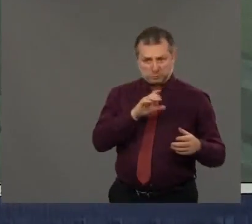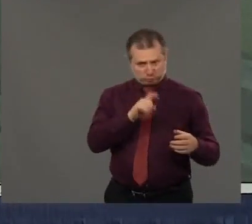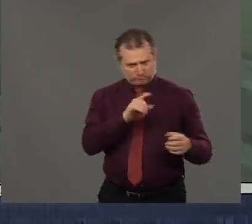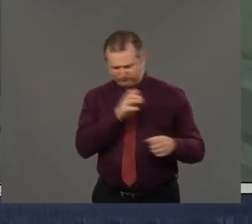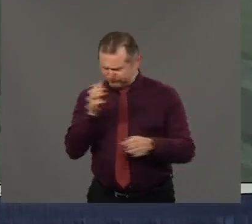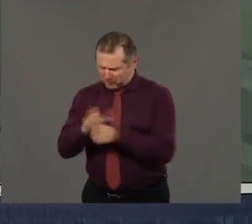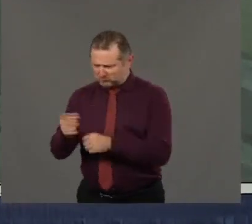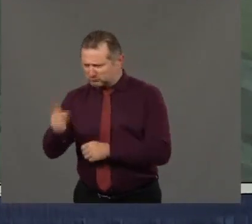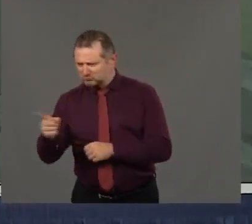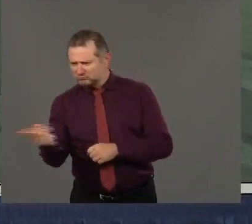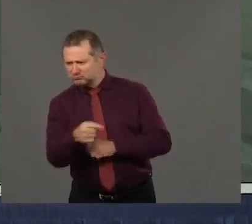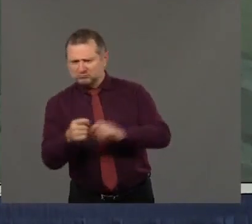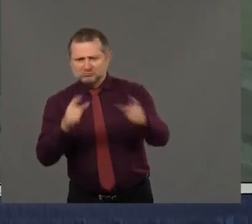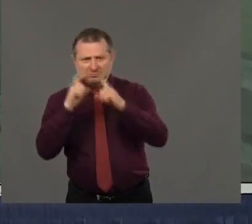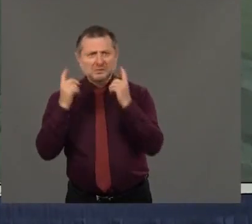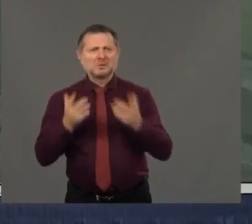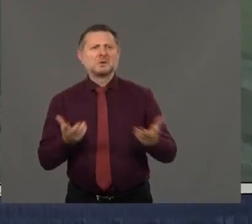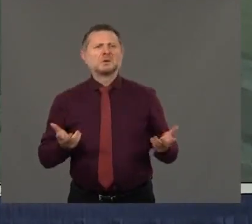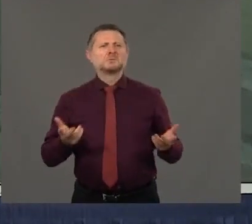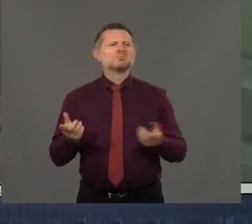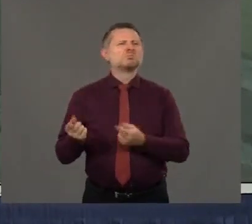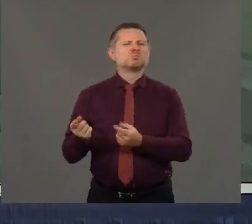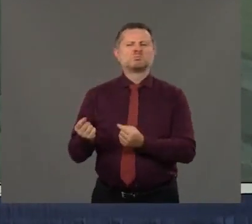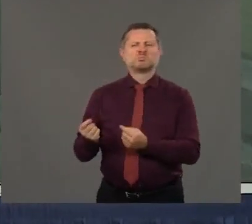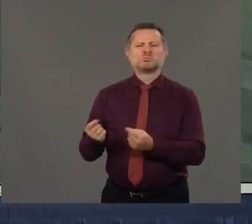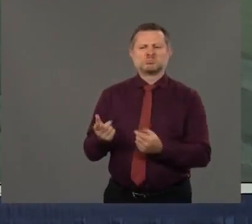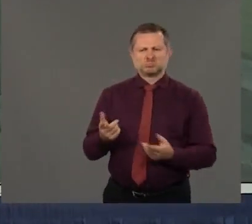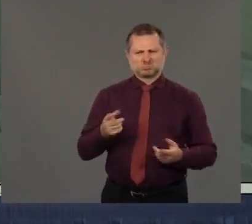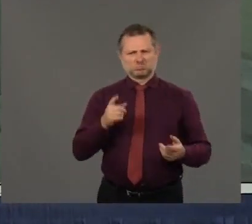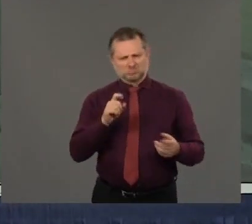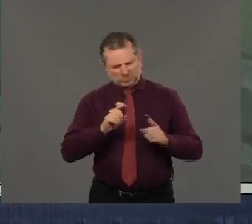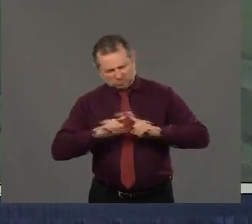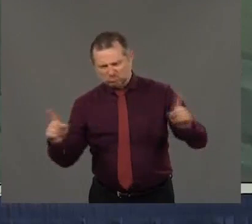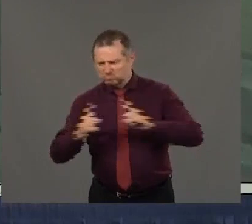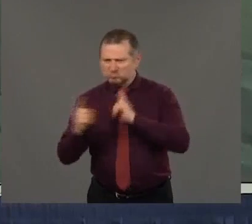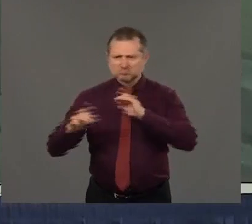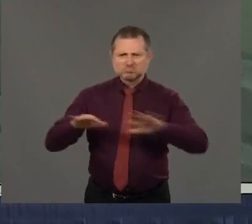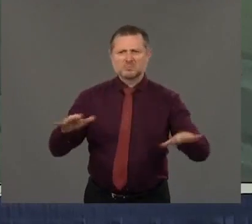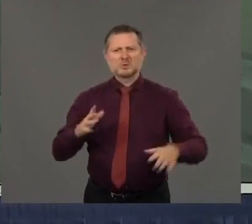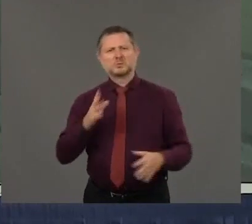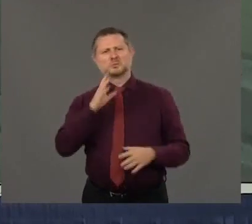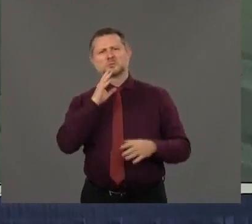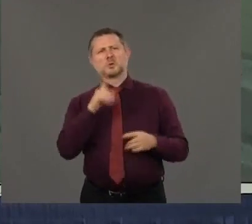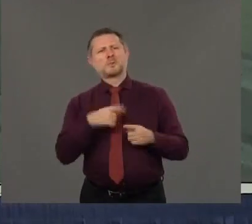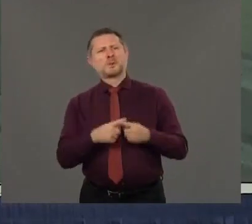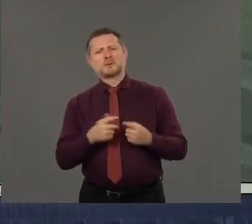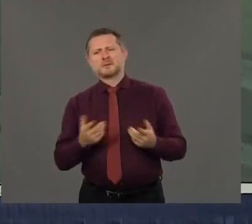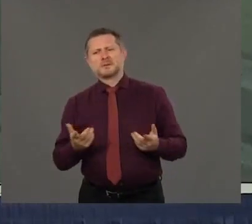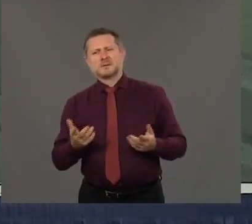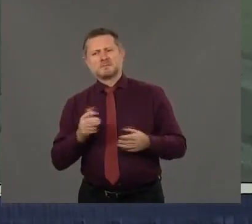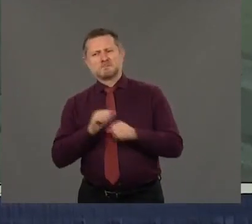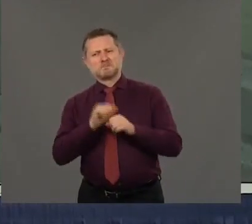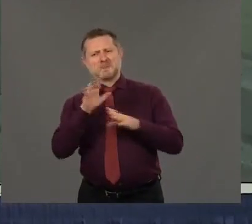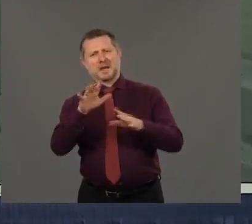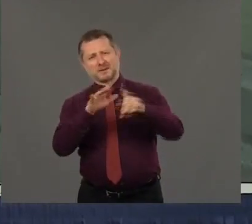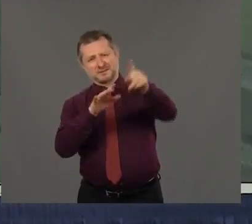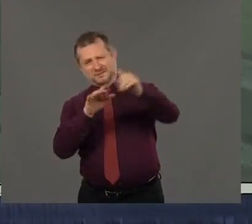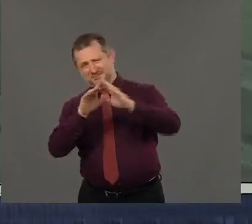mask, not social distancing, et cetera. And then if you could also talk about the mountain behind you, how it was